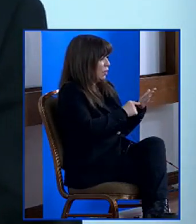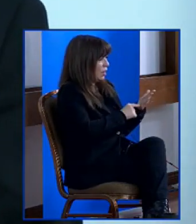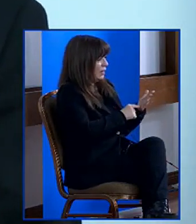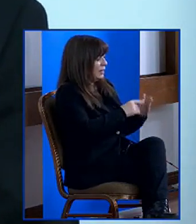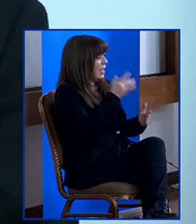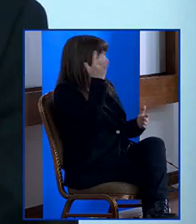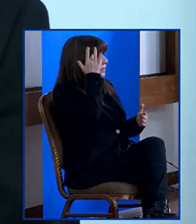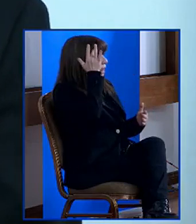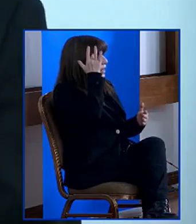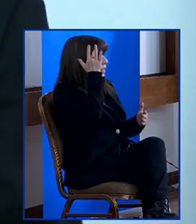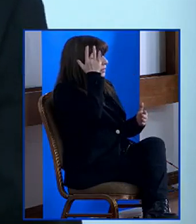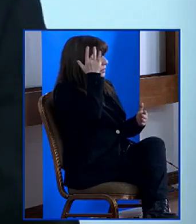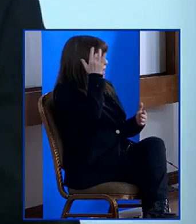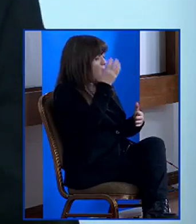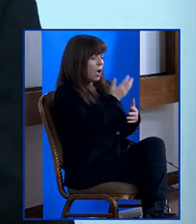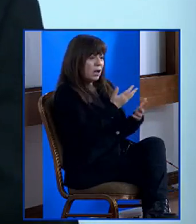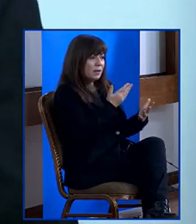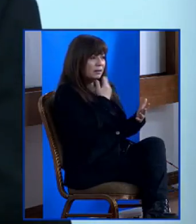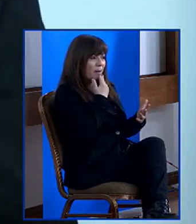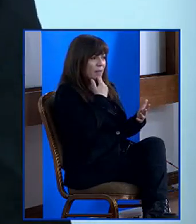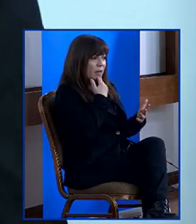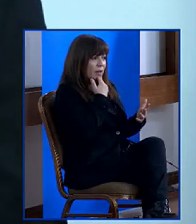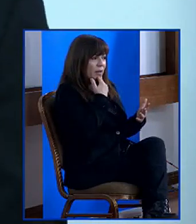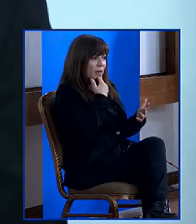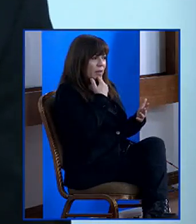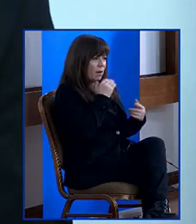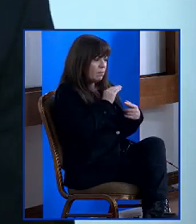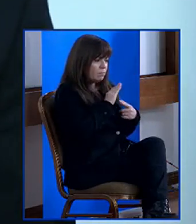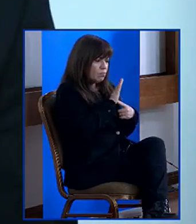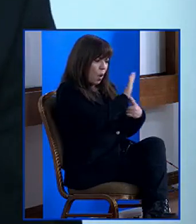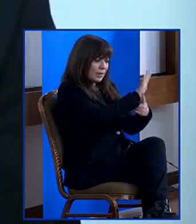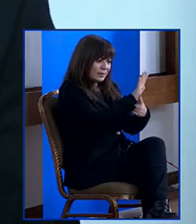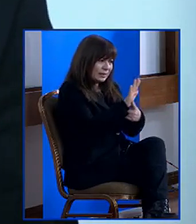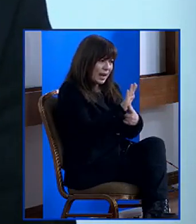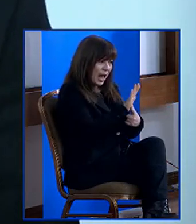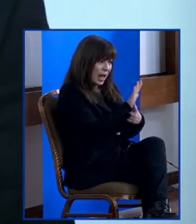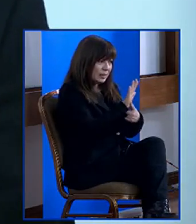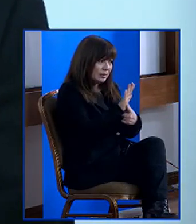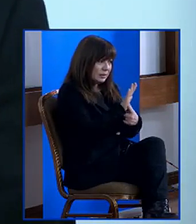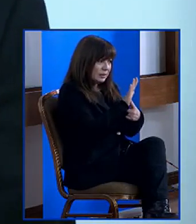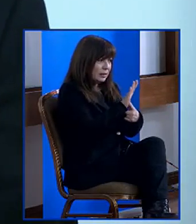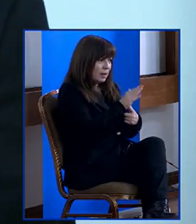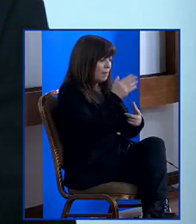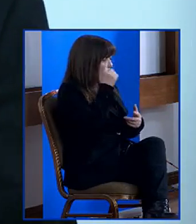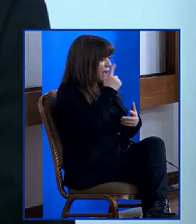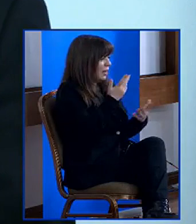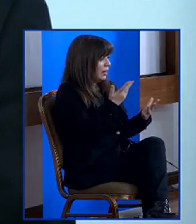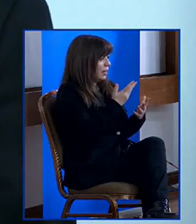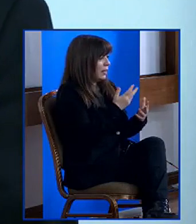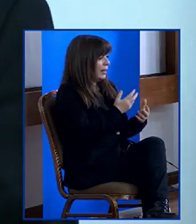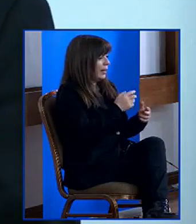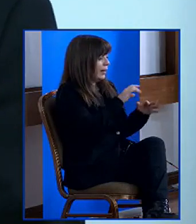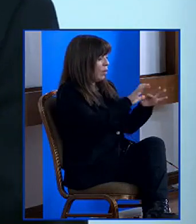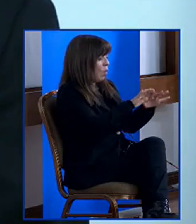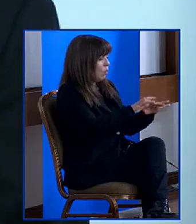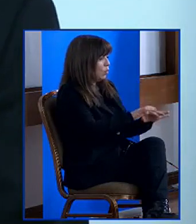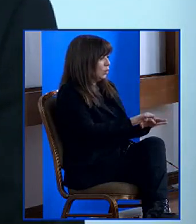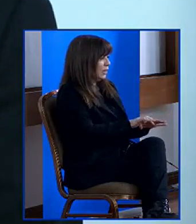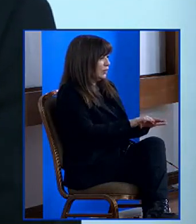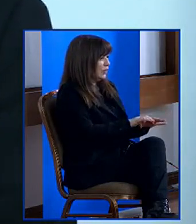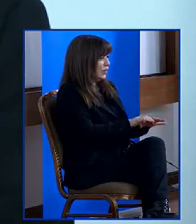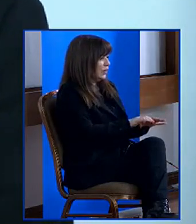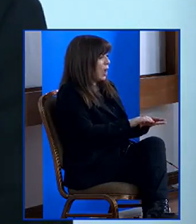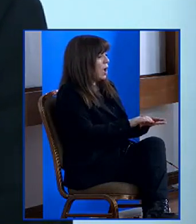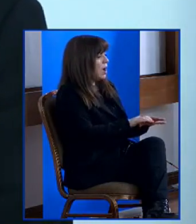better data prediction models, quantum computing, all these tools at our disposal. Basically, we need to understand, we need to study,